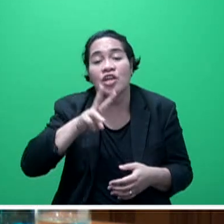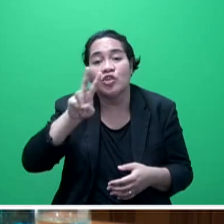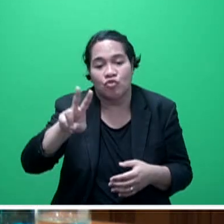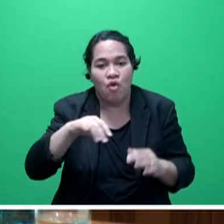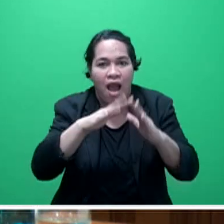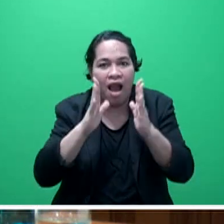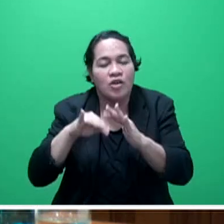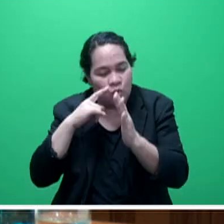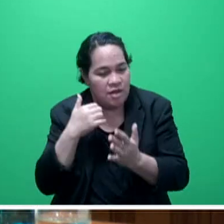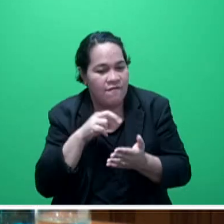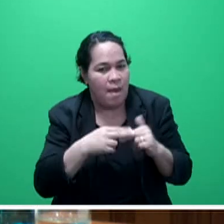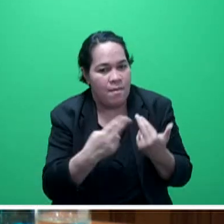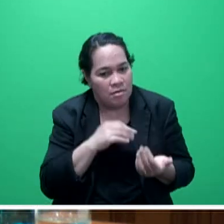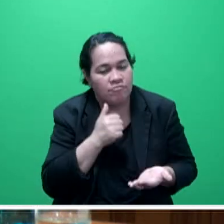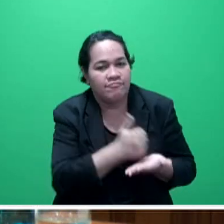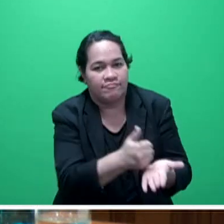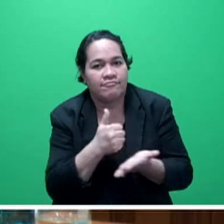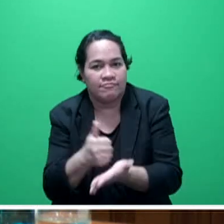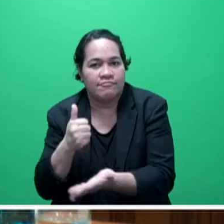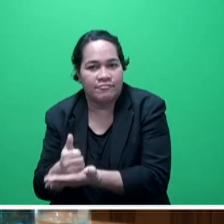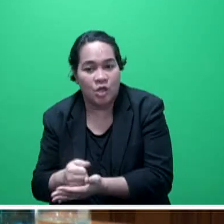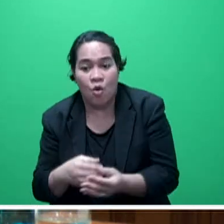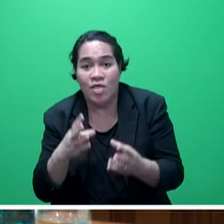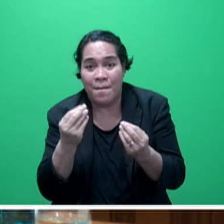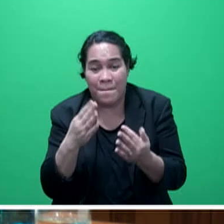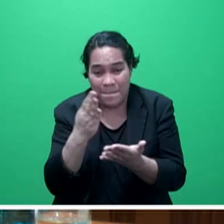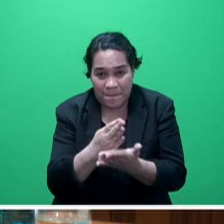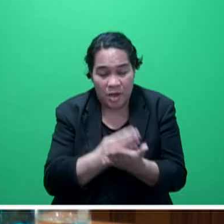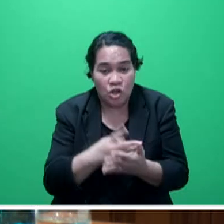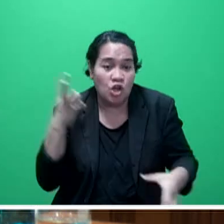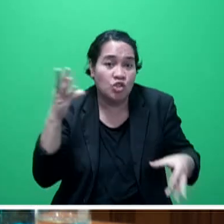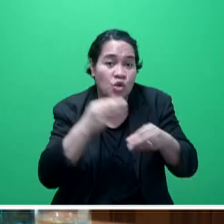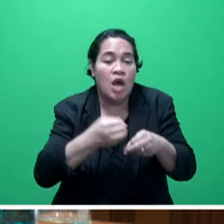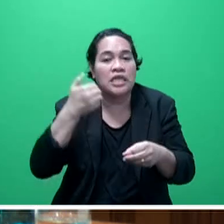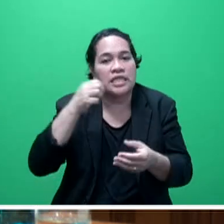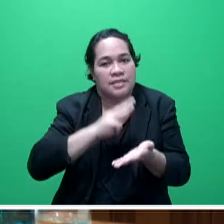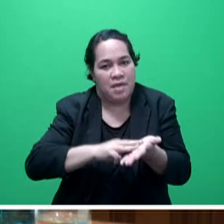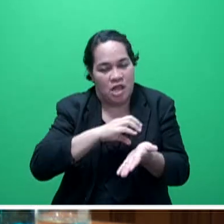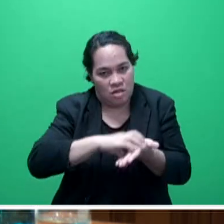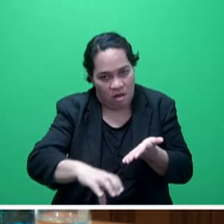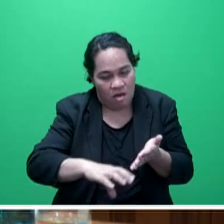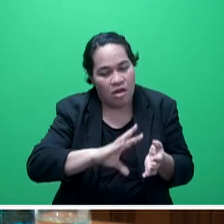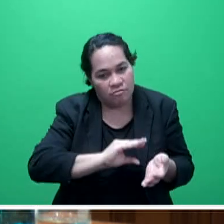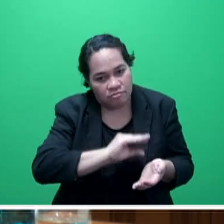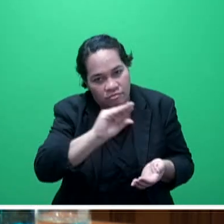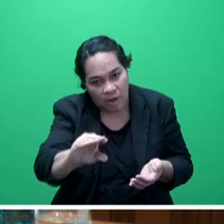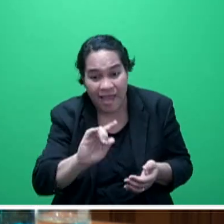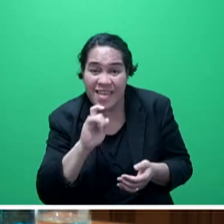assisted in 2021 budget, with a total of 6 million allocated for first home, first land